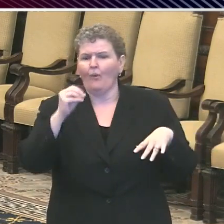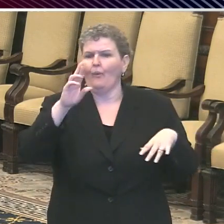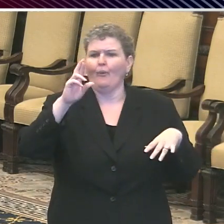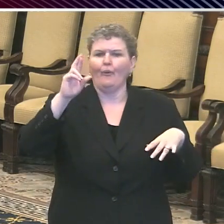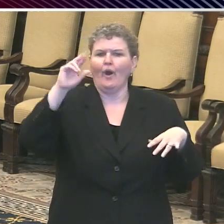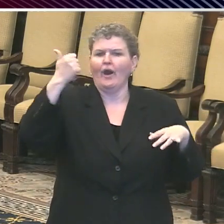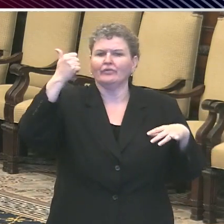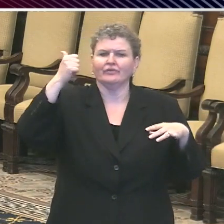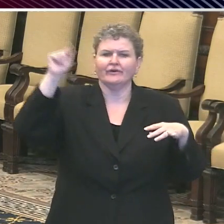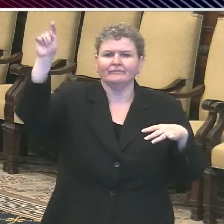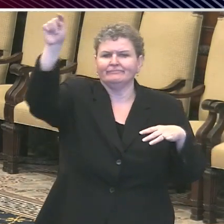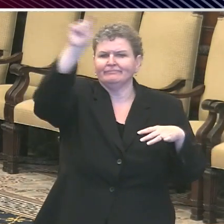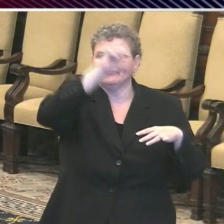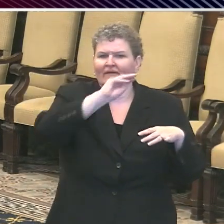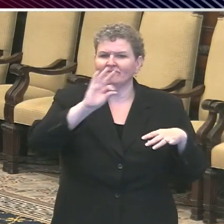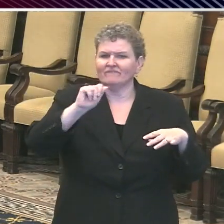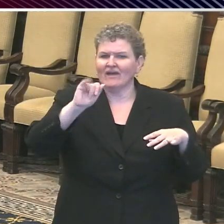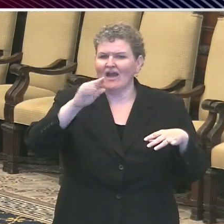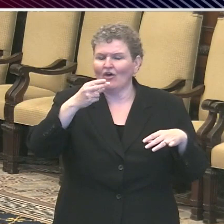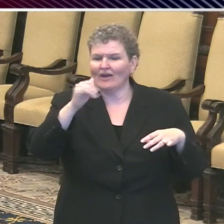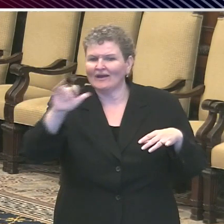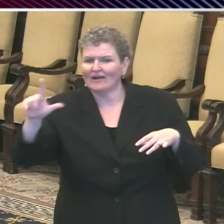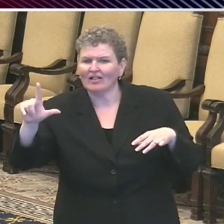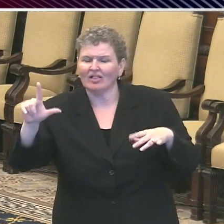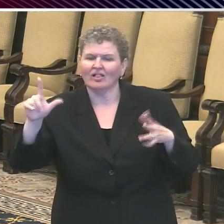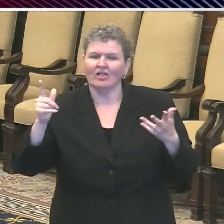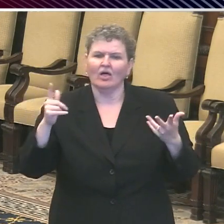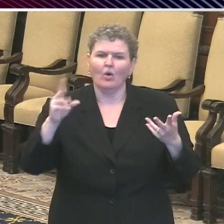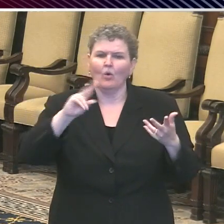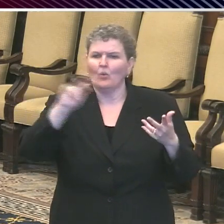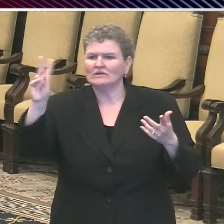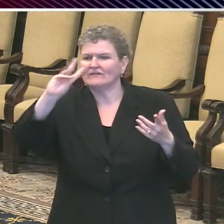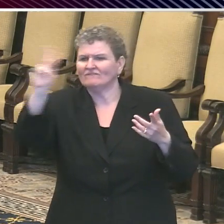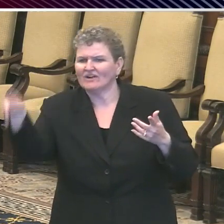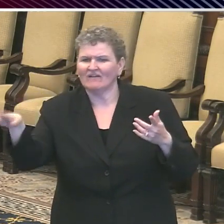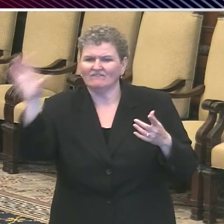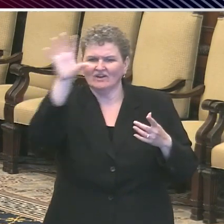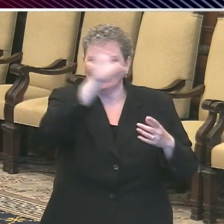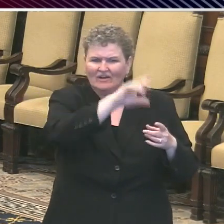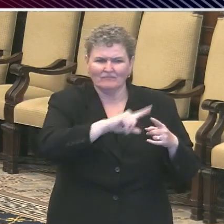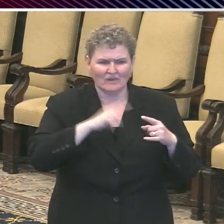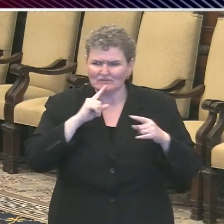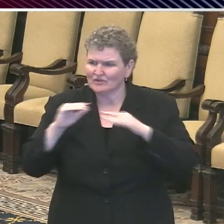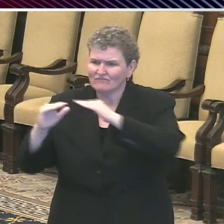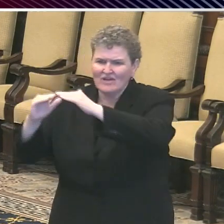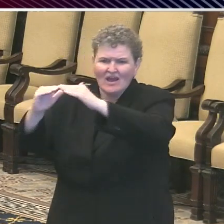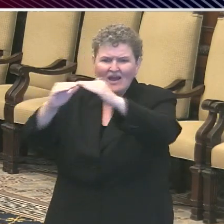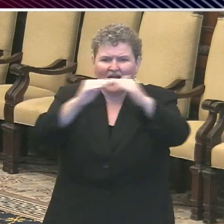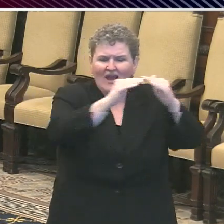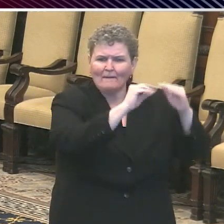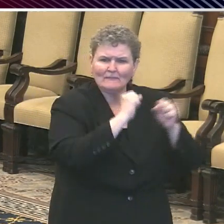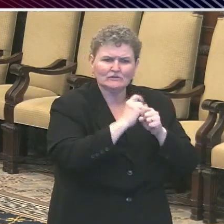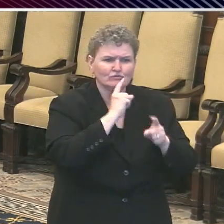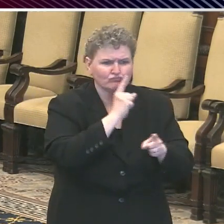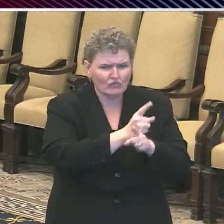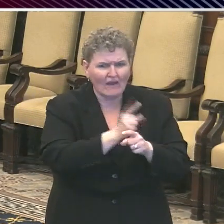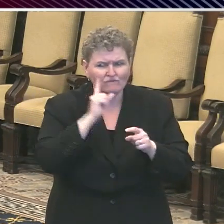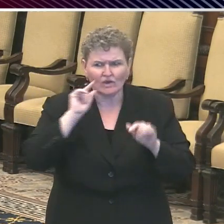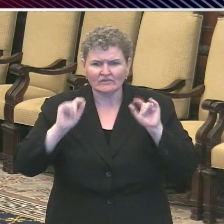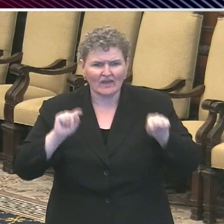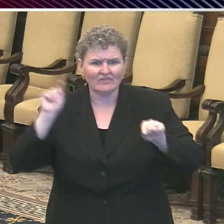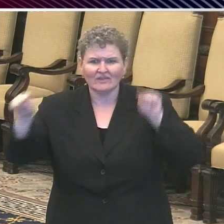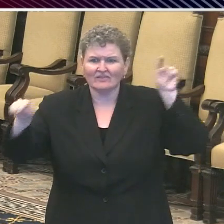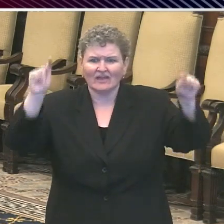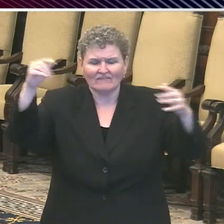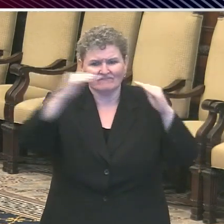or in Fair Hill or West Philadelphia. So we need to do this thoughtfully. We need to do it quickly, and we have a team of